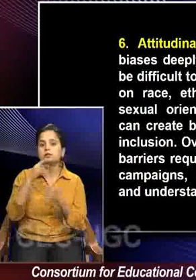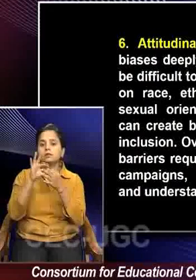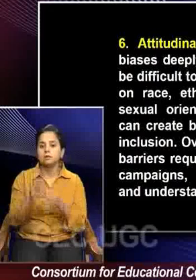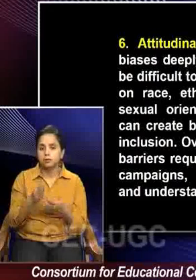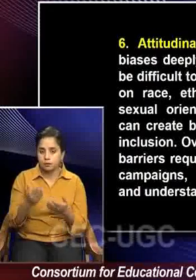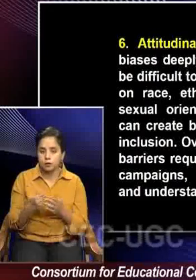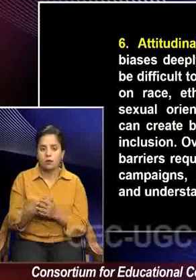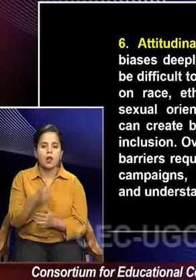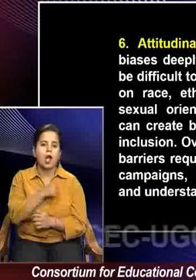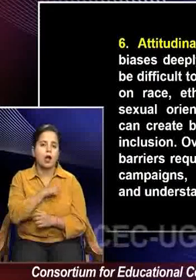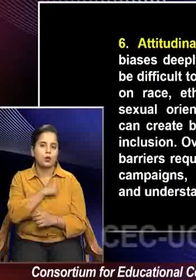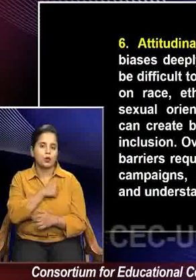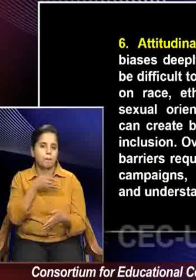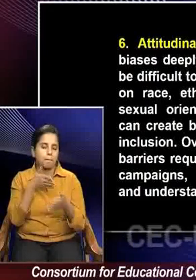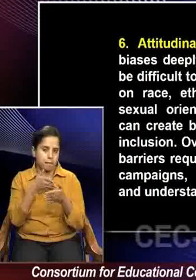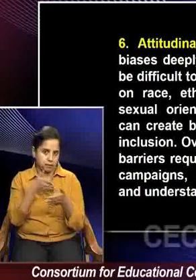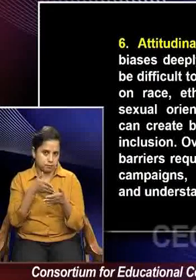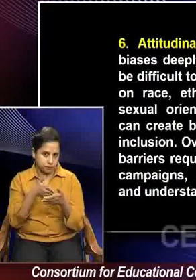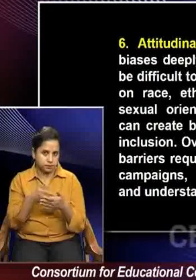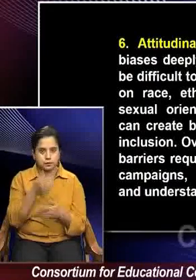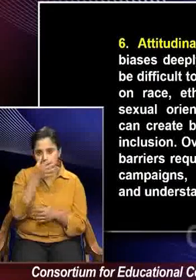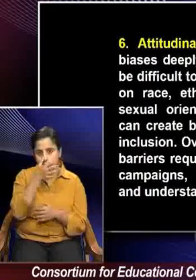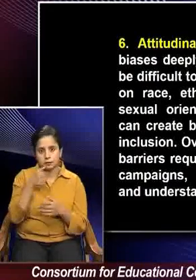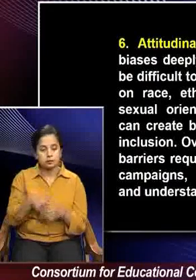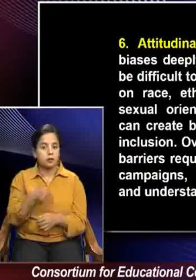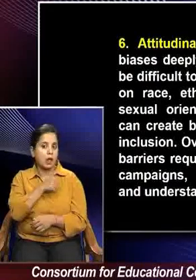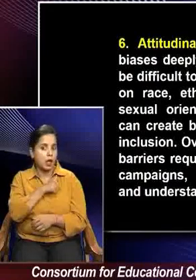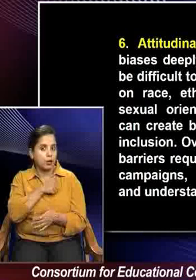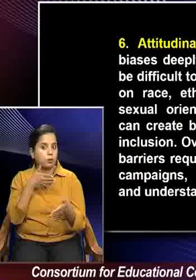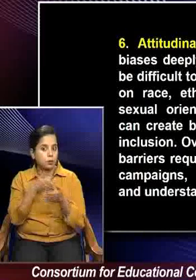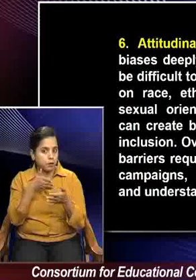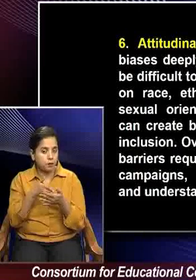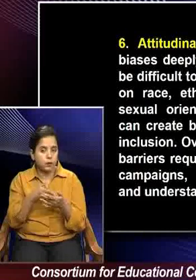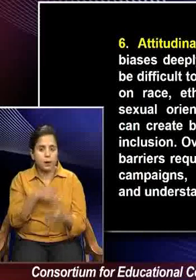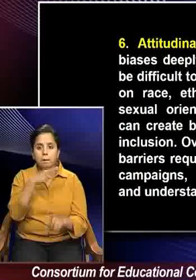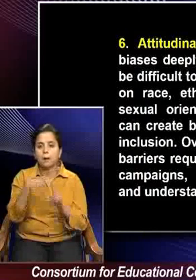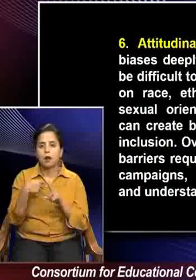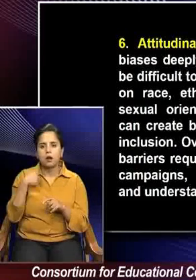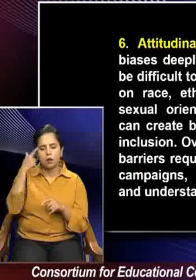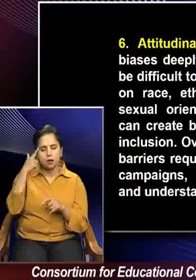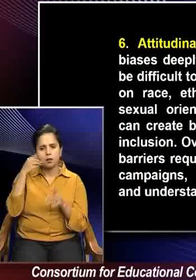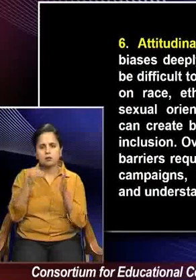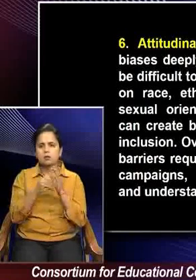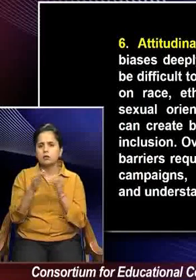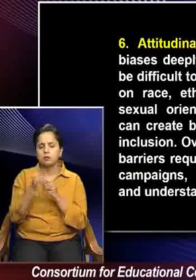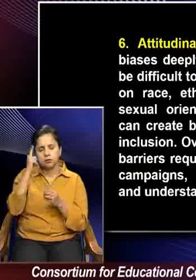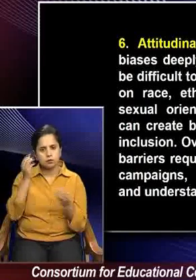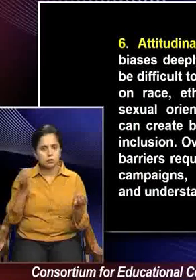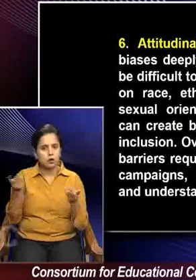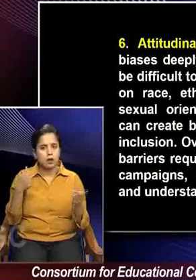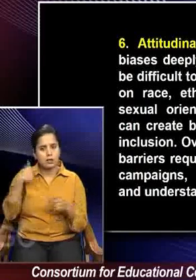the attitudinal barriers. Attitude and the biases deeply ingrained